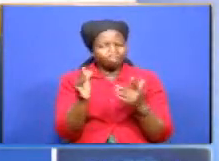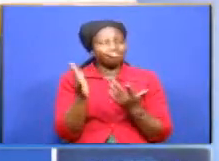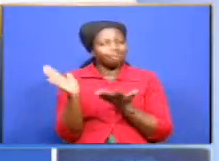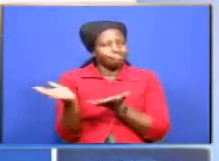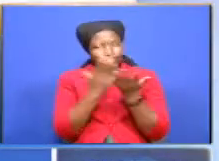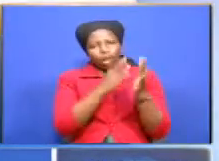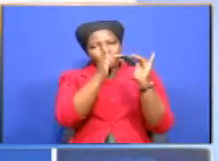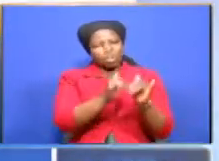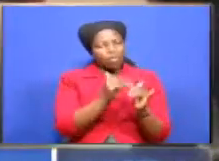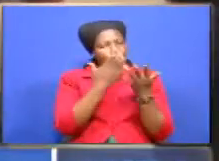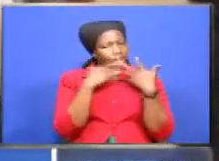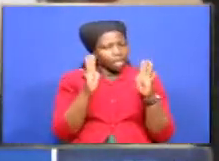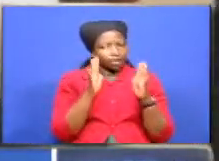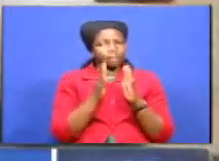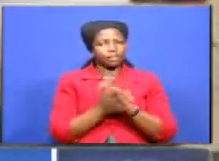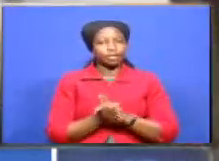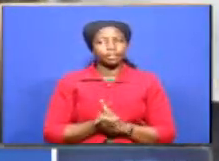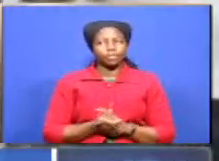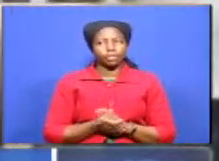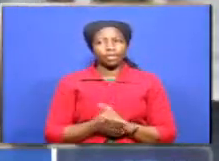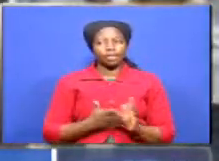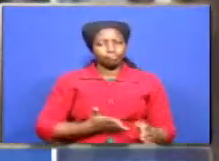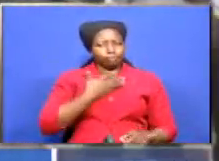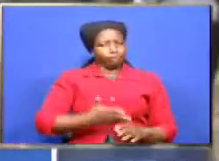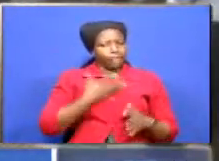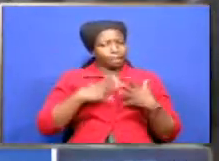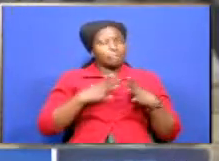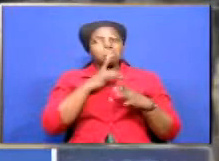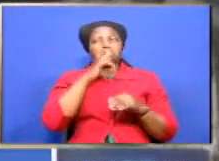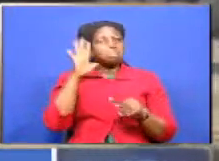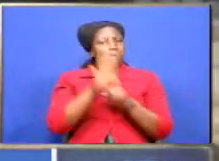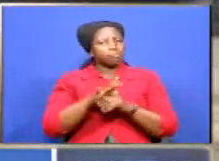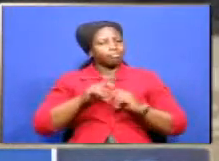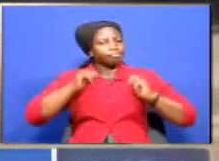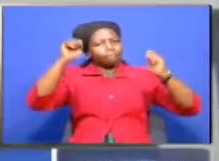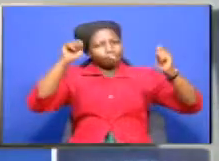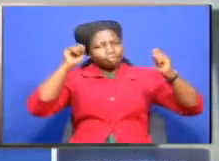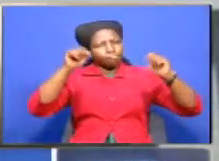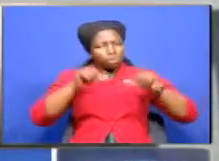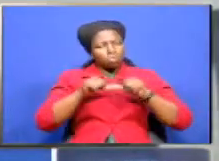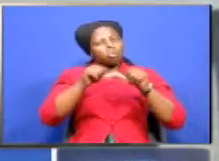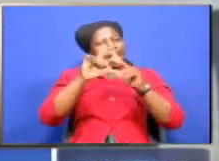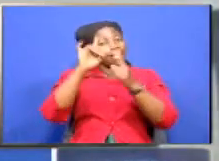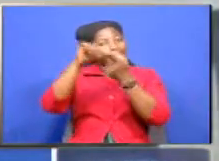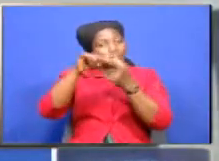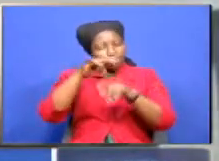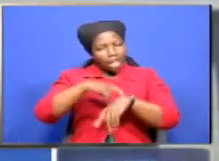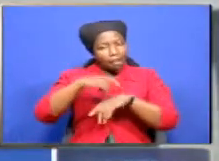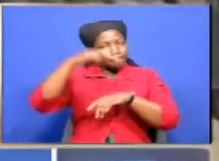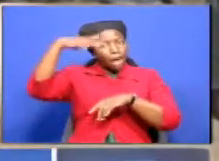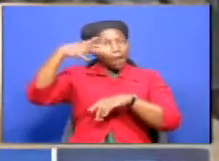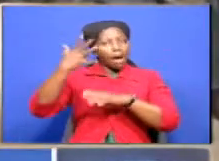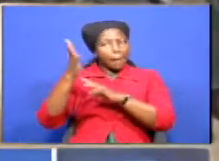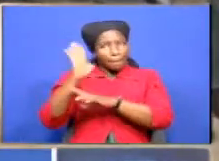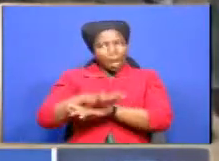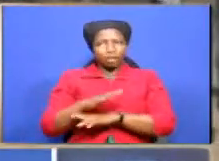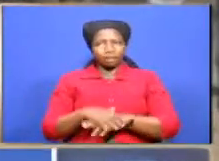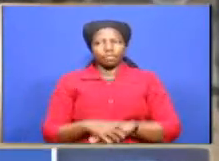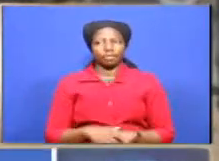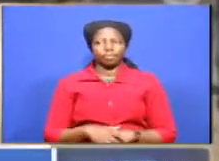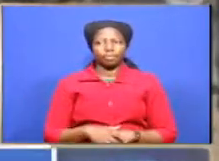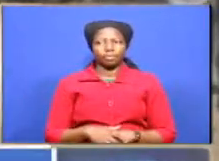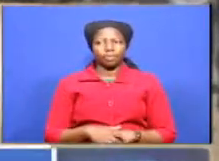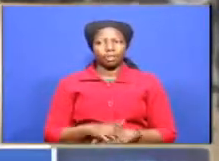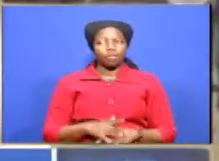transformer was replaced yesterday. The angry residents have vowed to keep up with the demonstrations until power is reinstated. Taka power